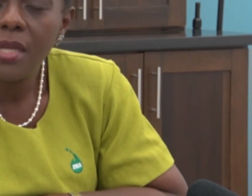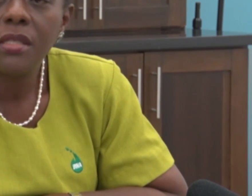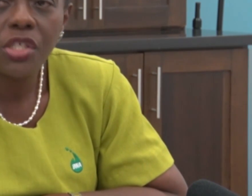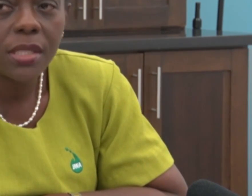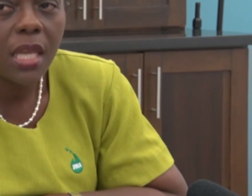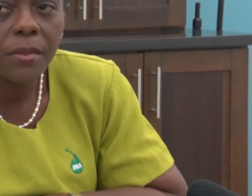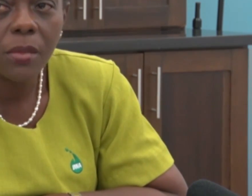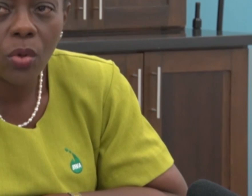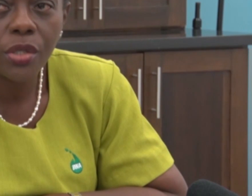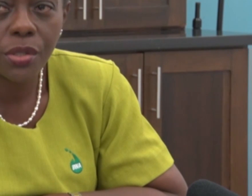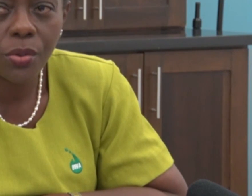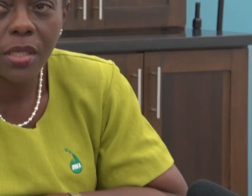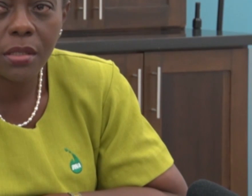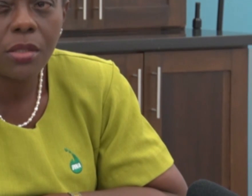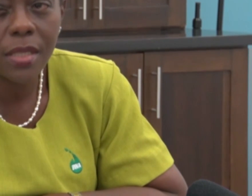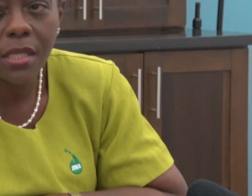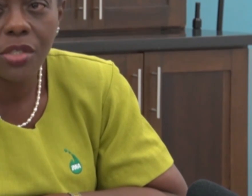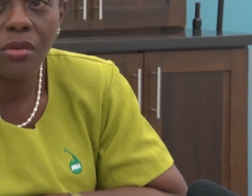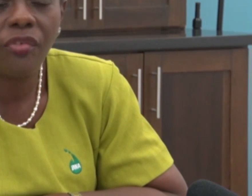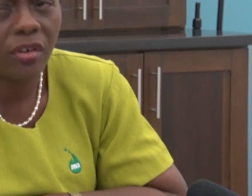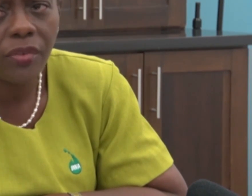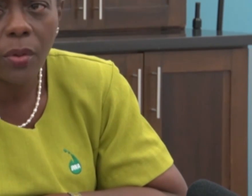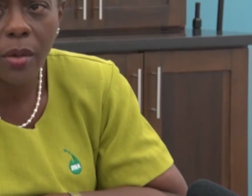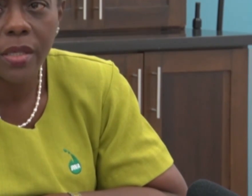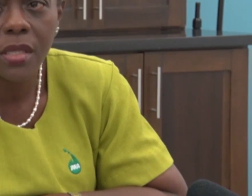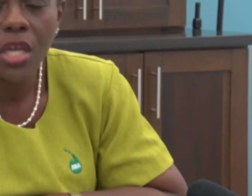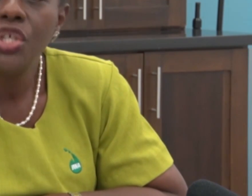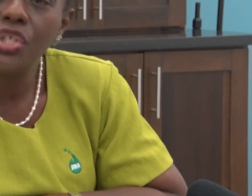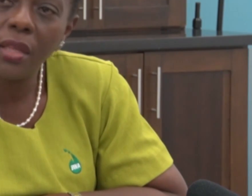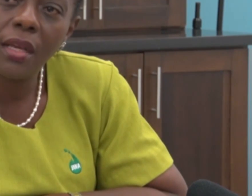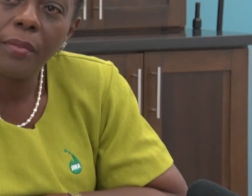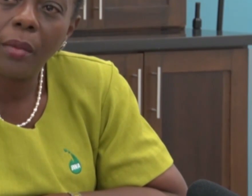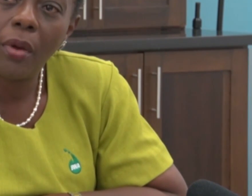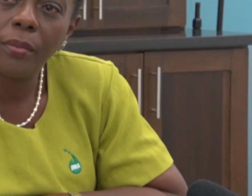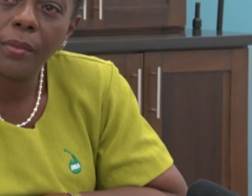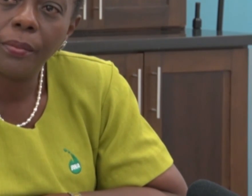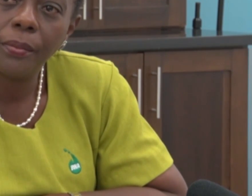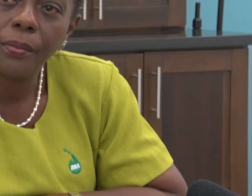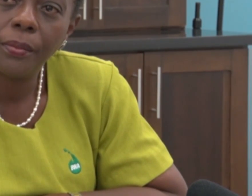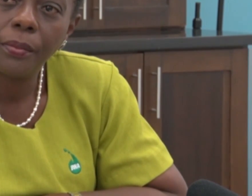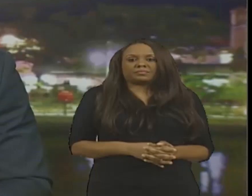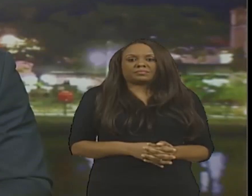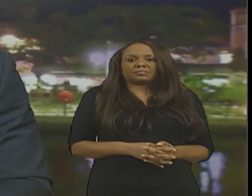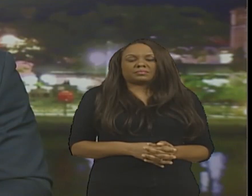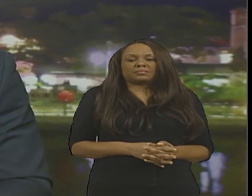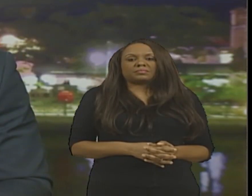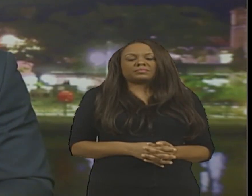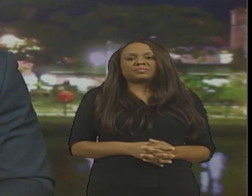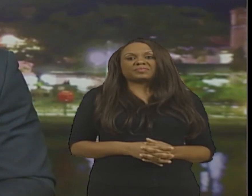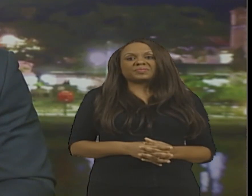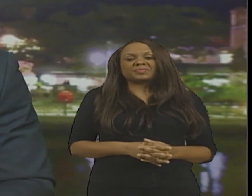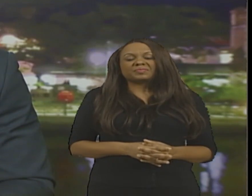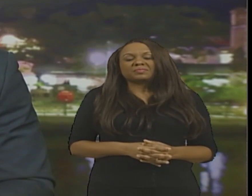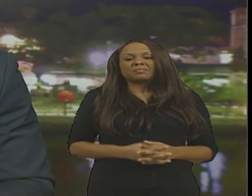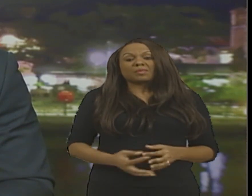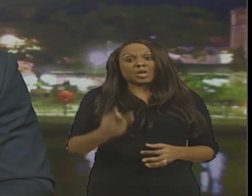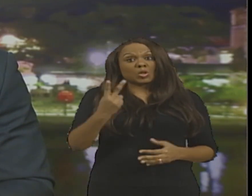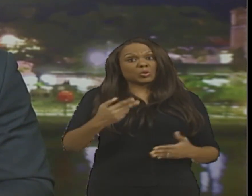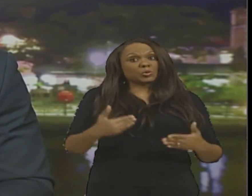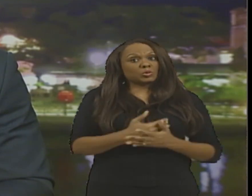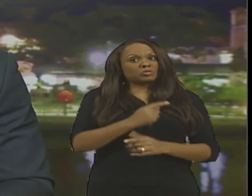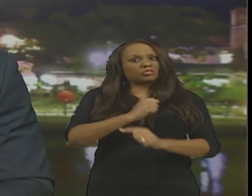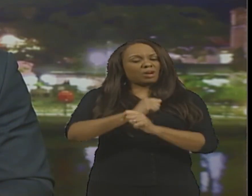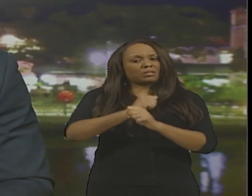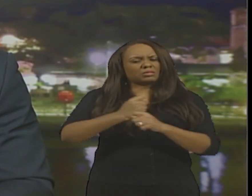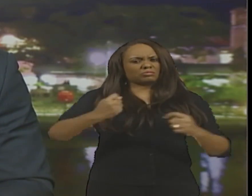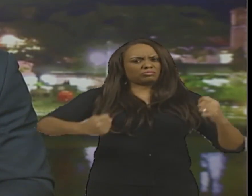helpful to just keep some water stored to assist you for a few hours should there be a problem. The 2 new trucks brought